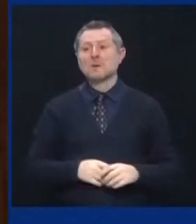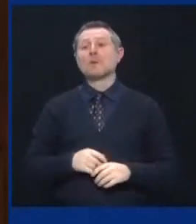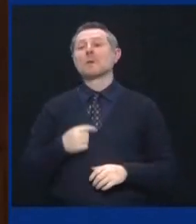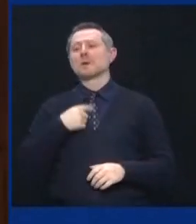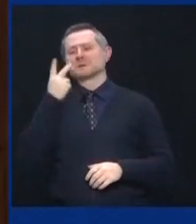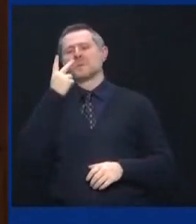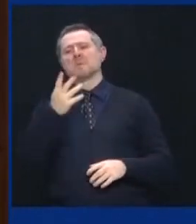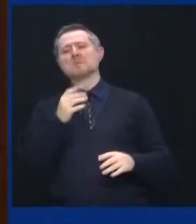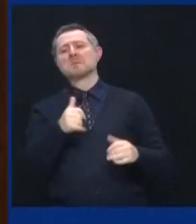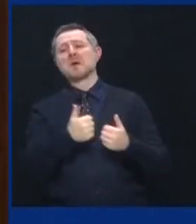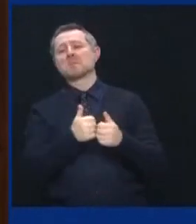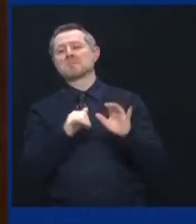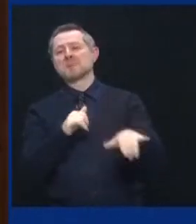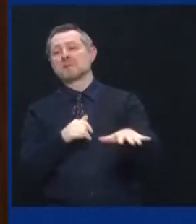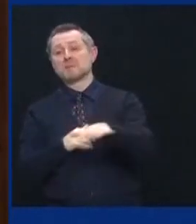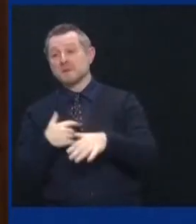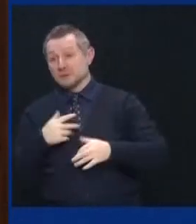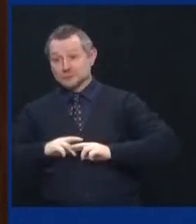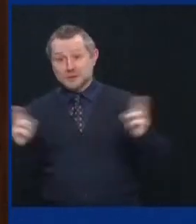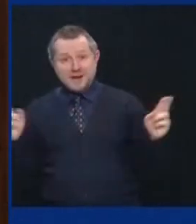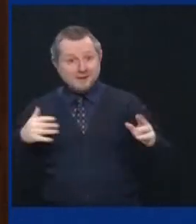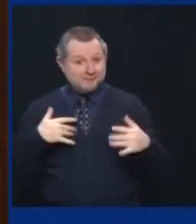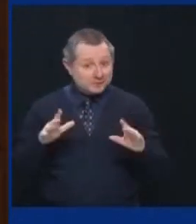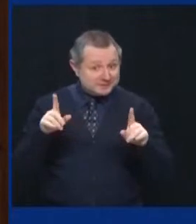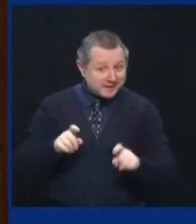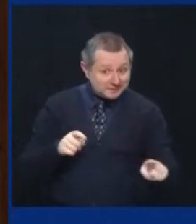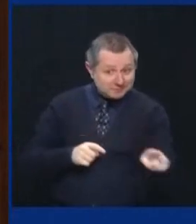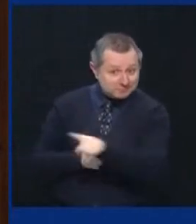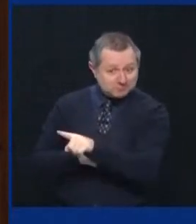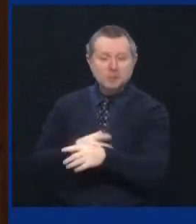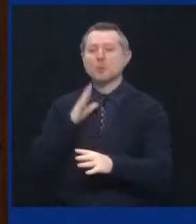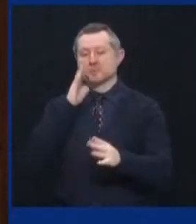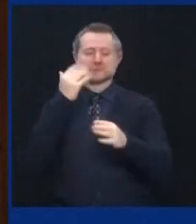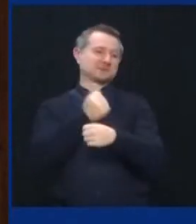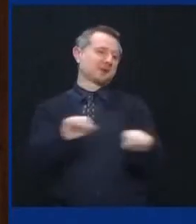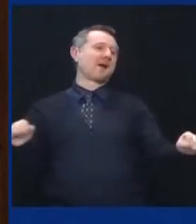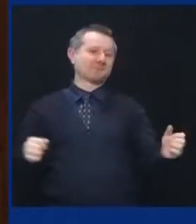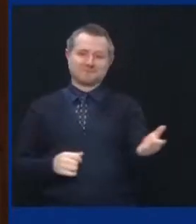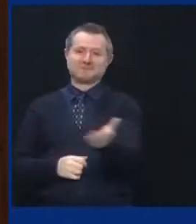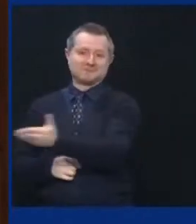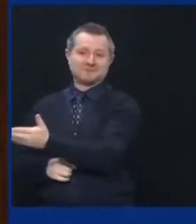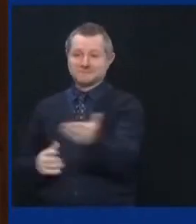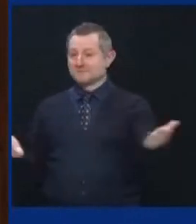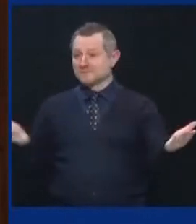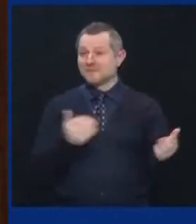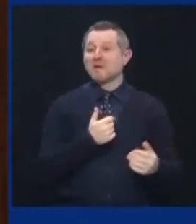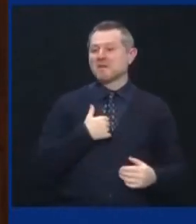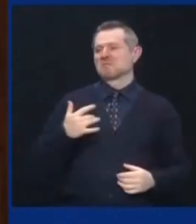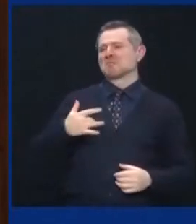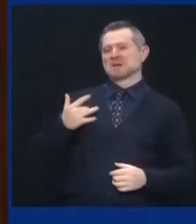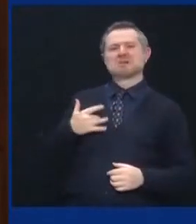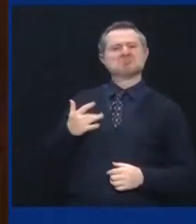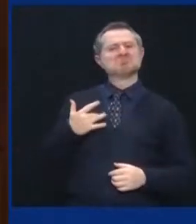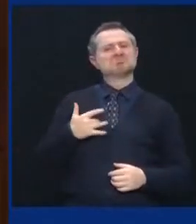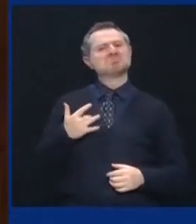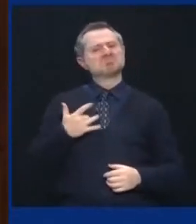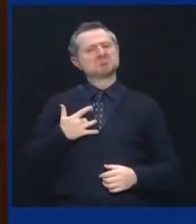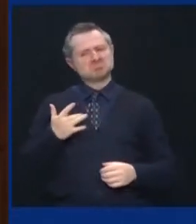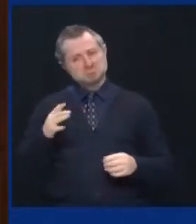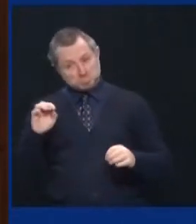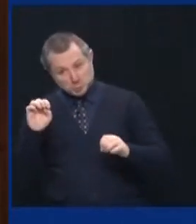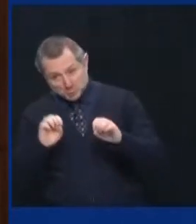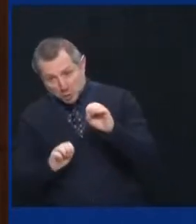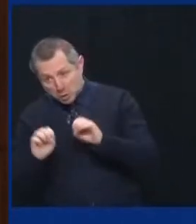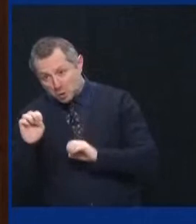because they will all have had negative tests. So with that, I think this is going to be an experiment. It'll be the first time, but